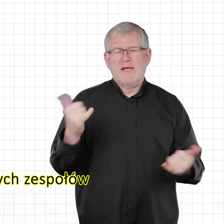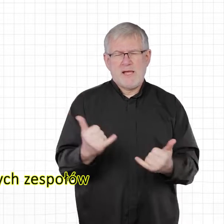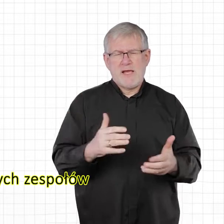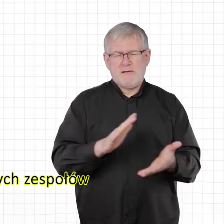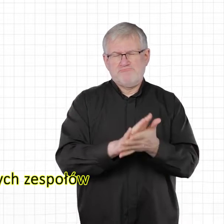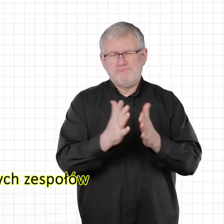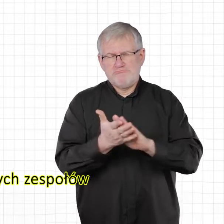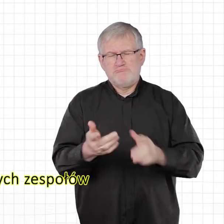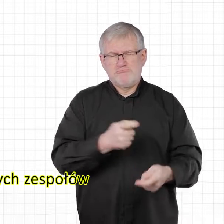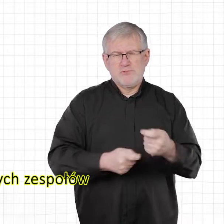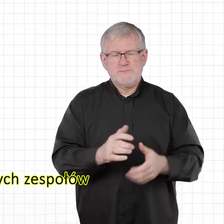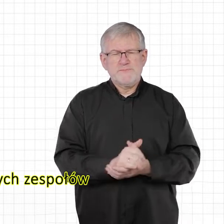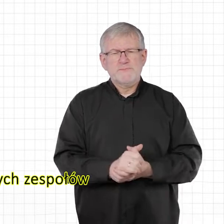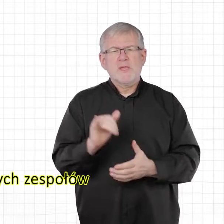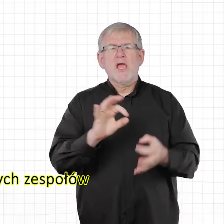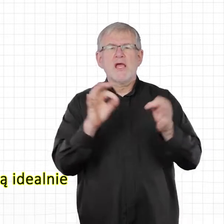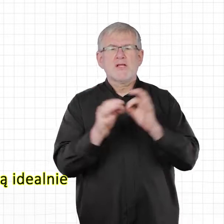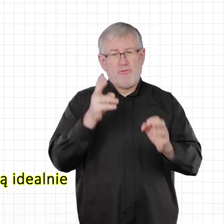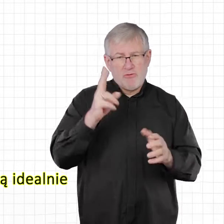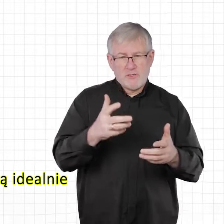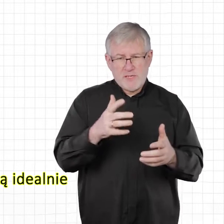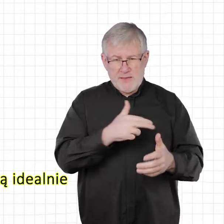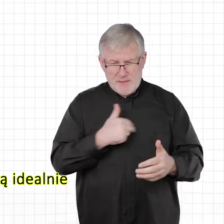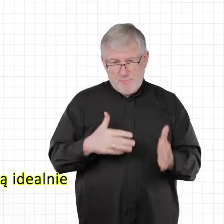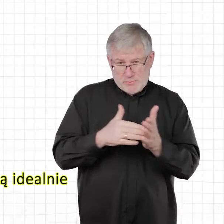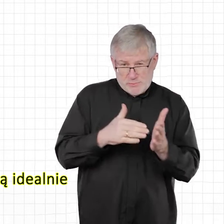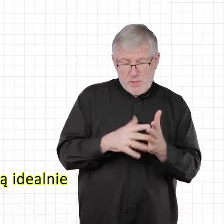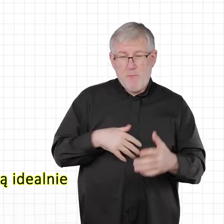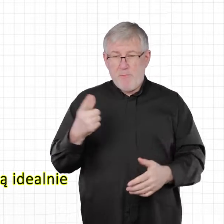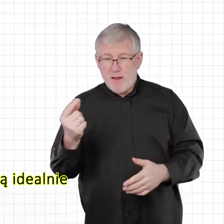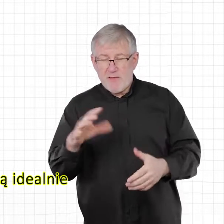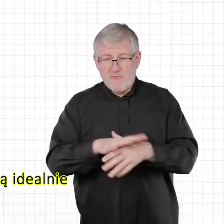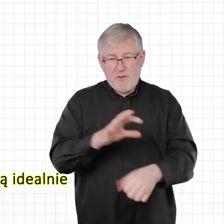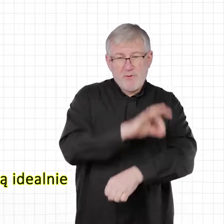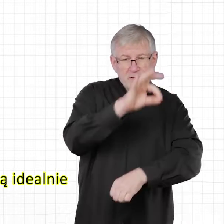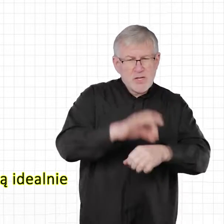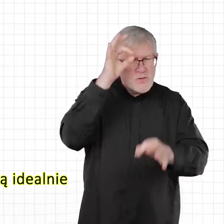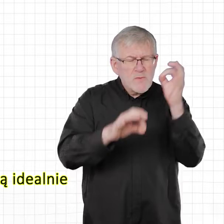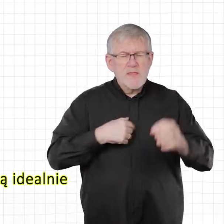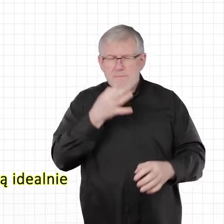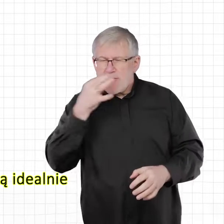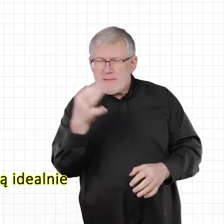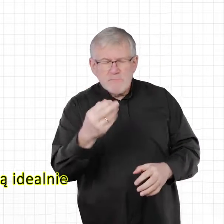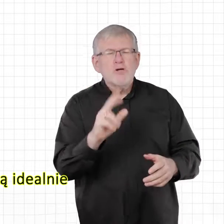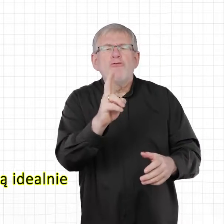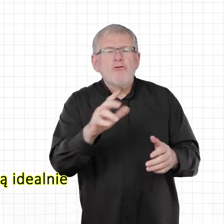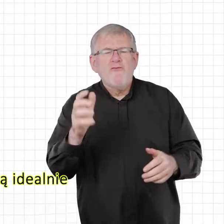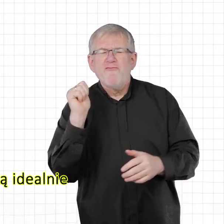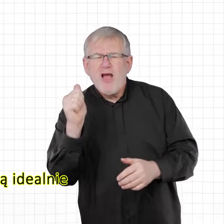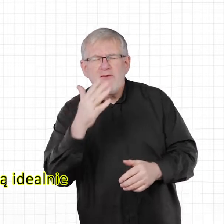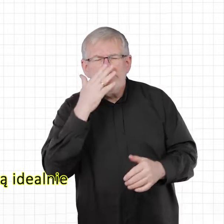teams for projects like this one, where we get together or find the right expert to